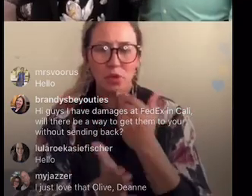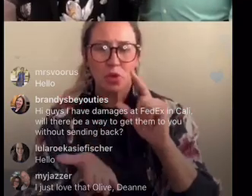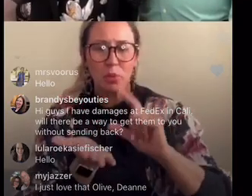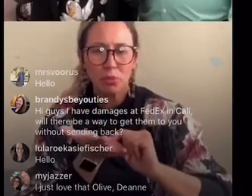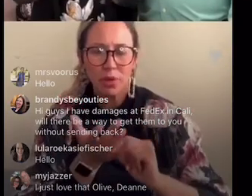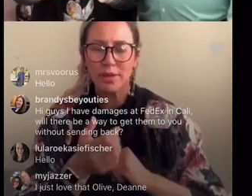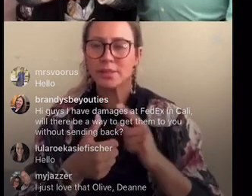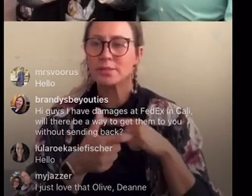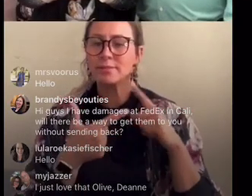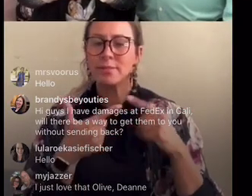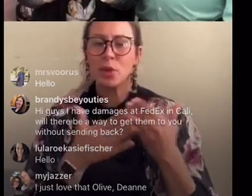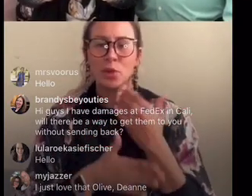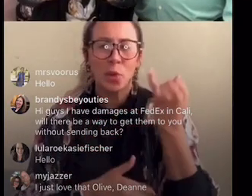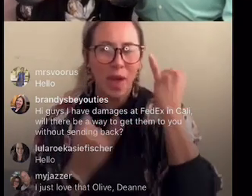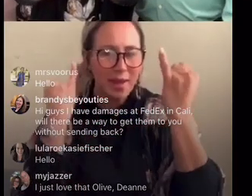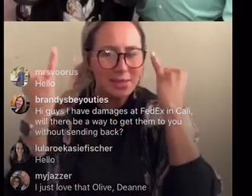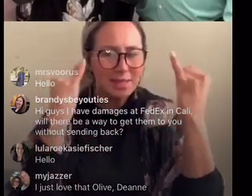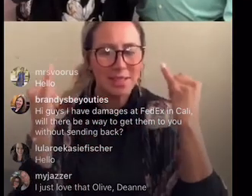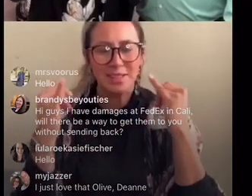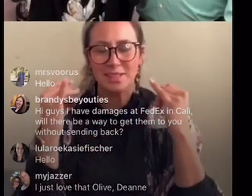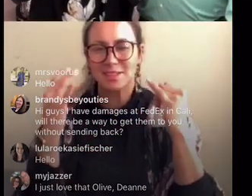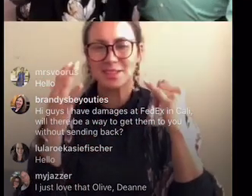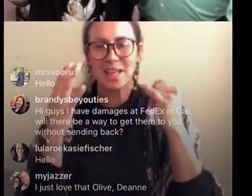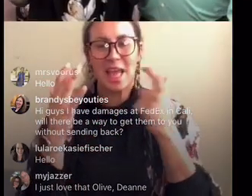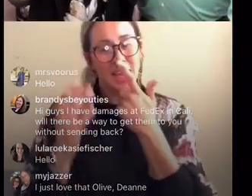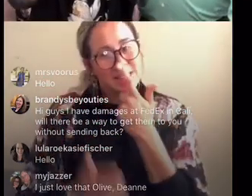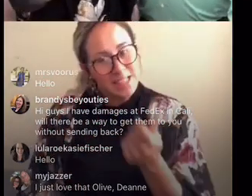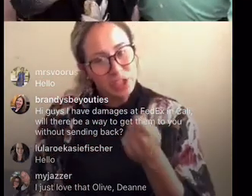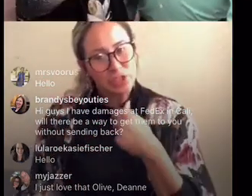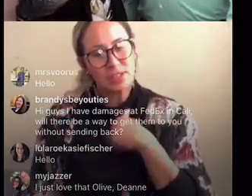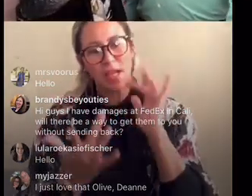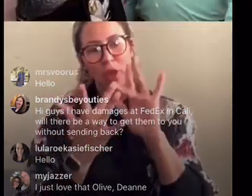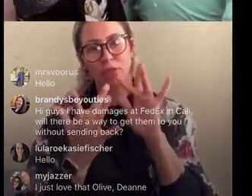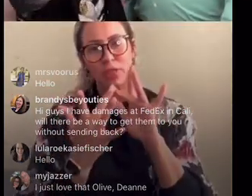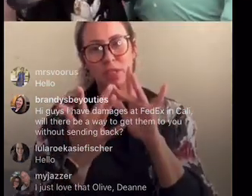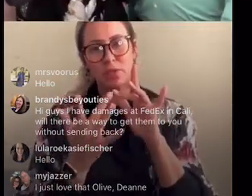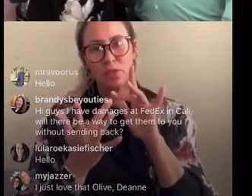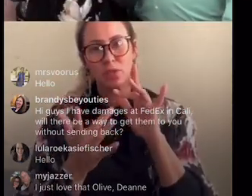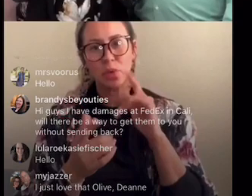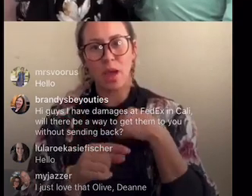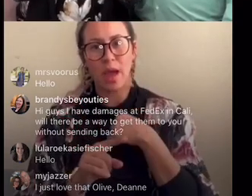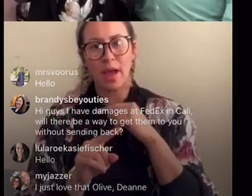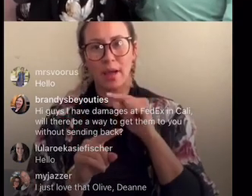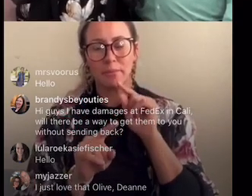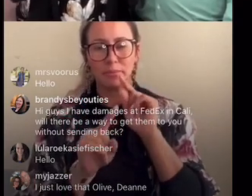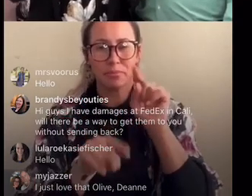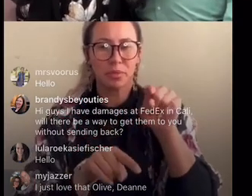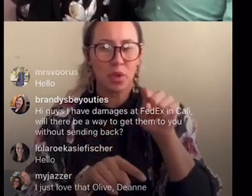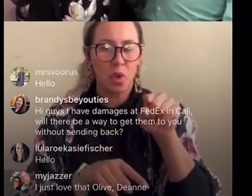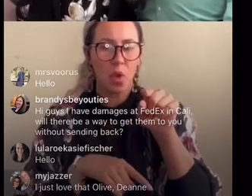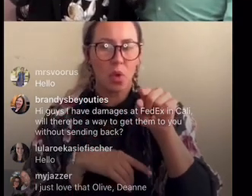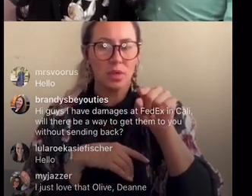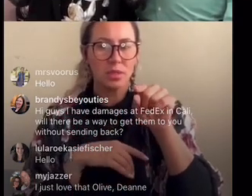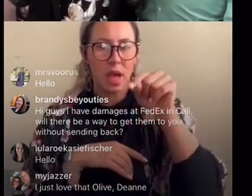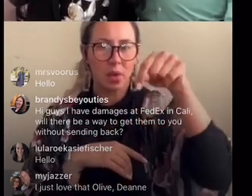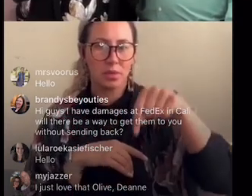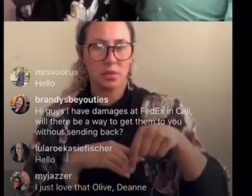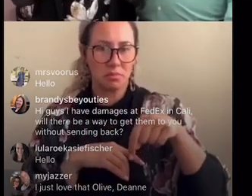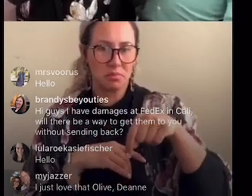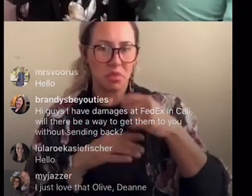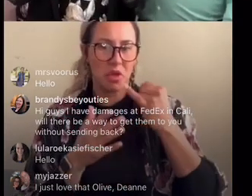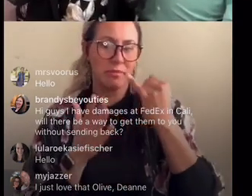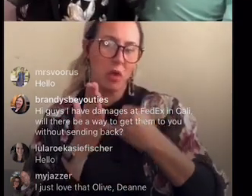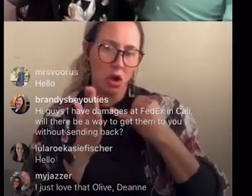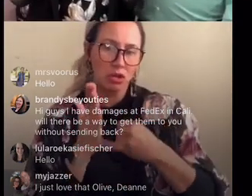new ideas. It's interesting. I reach down to, I go down, run into the floor that is part of the art department.